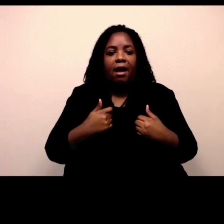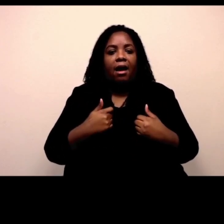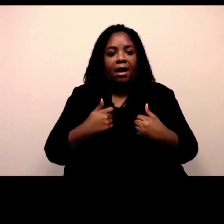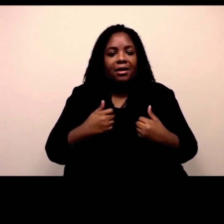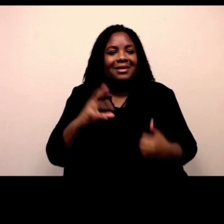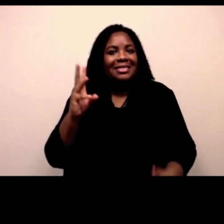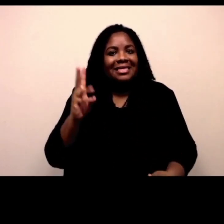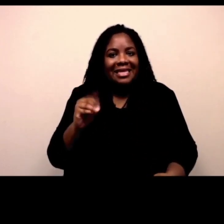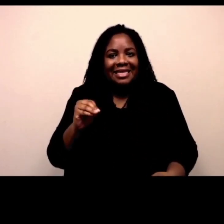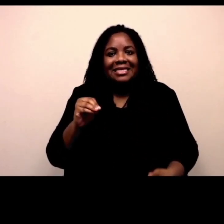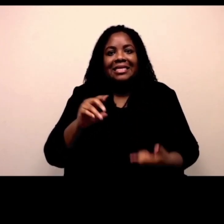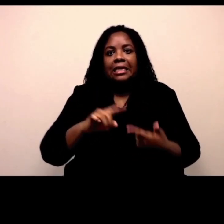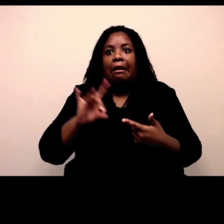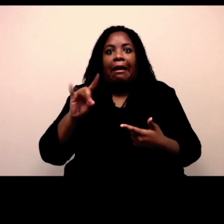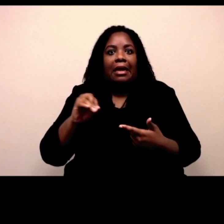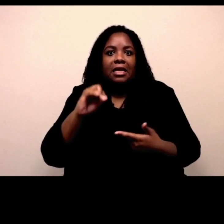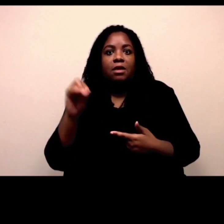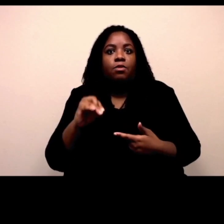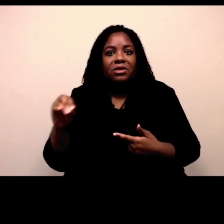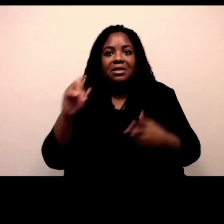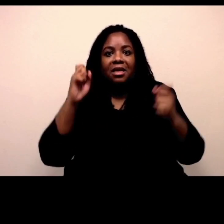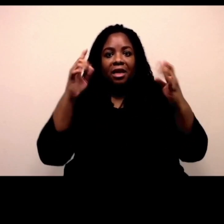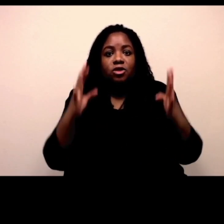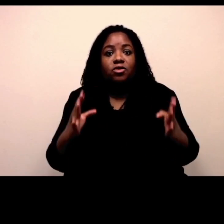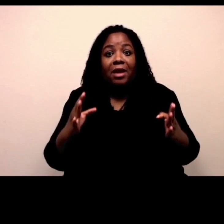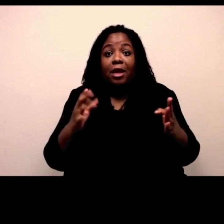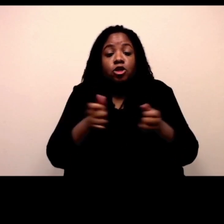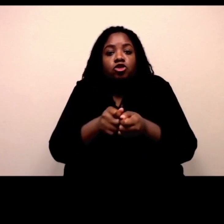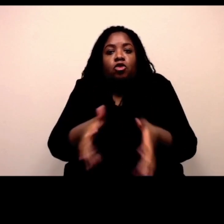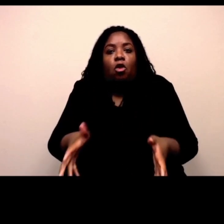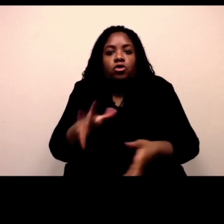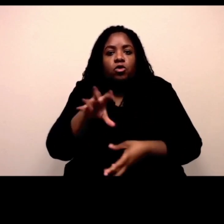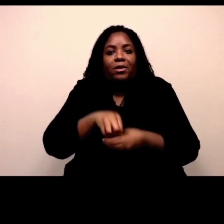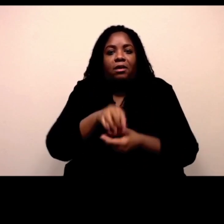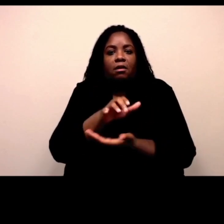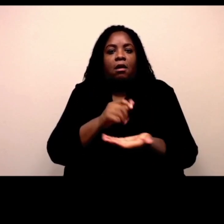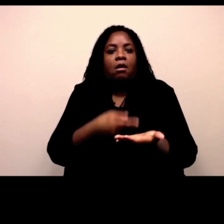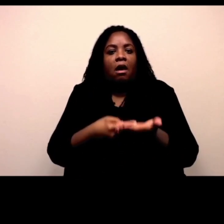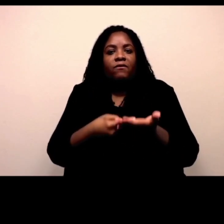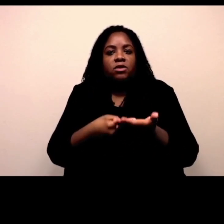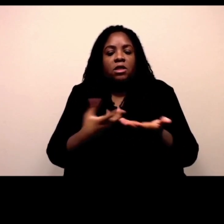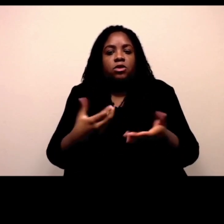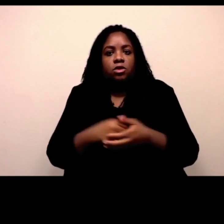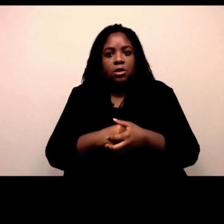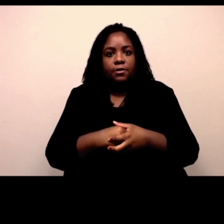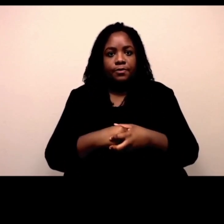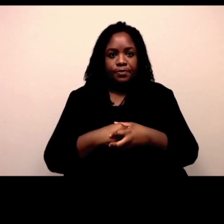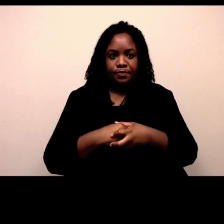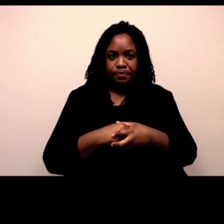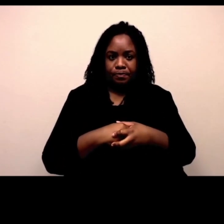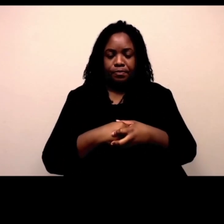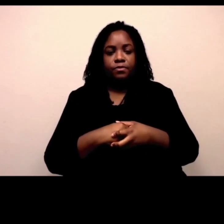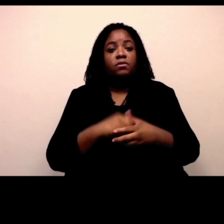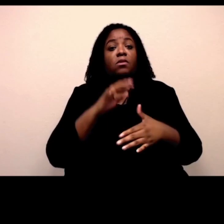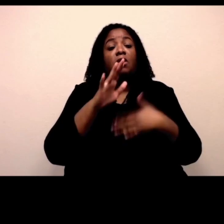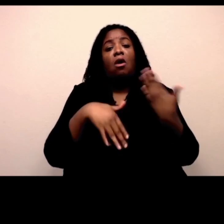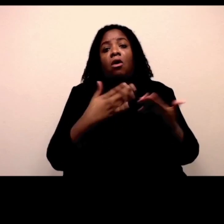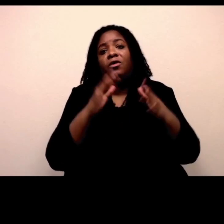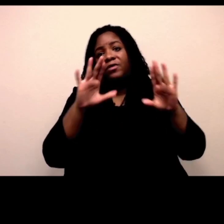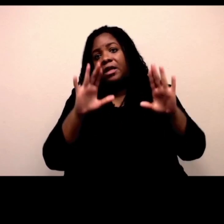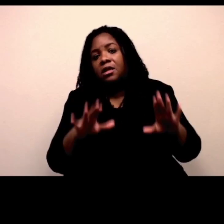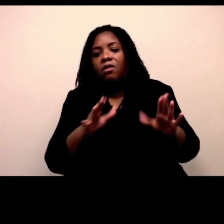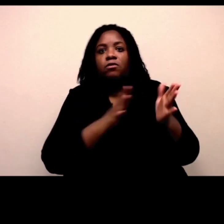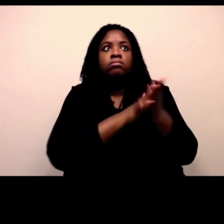to 80% of educators, gets lost in kind of conversations about all the lovely